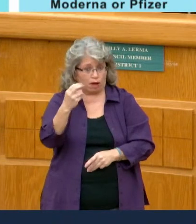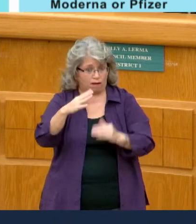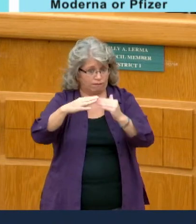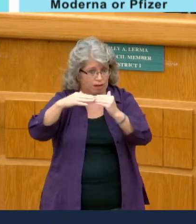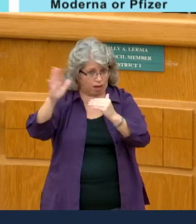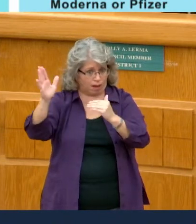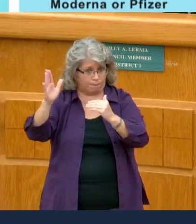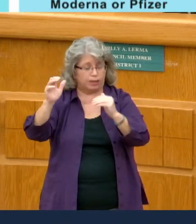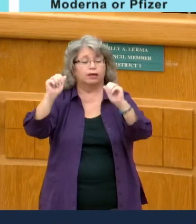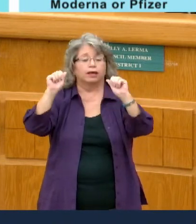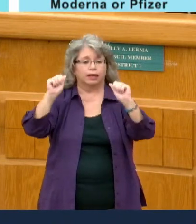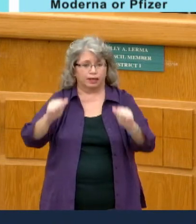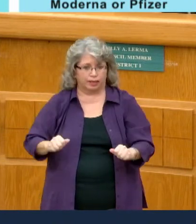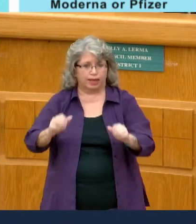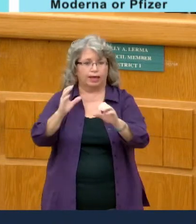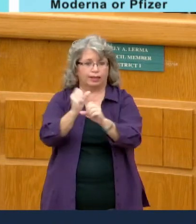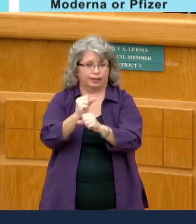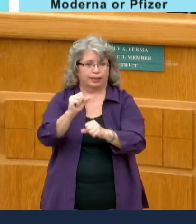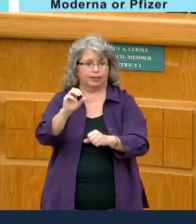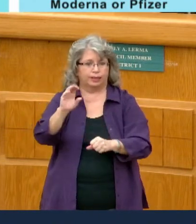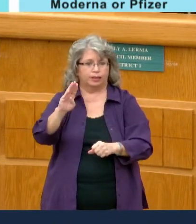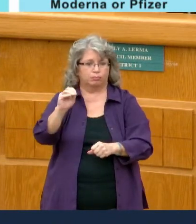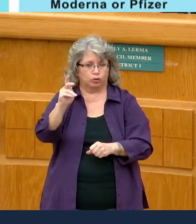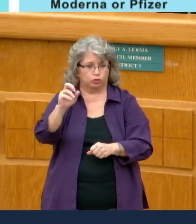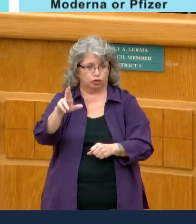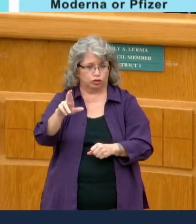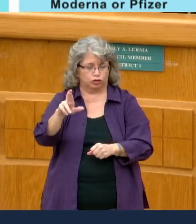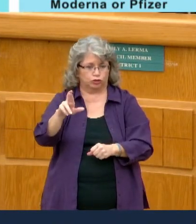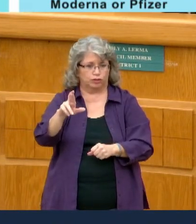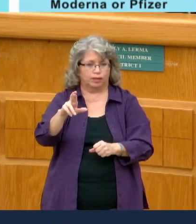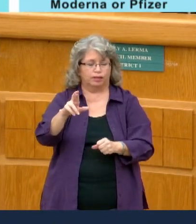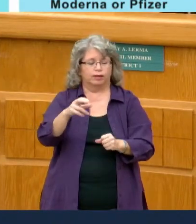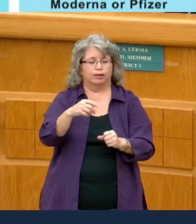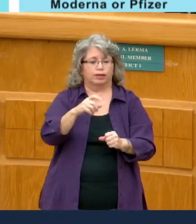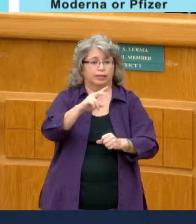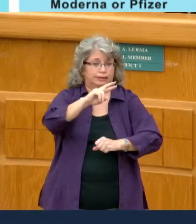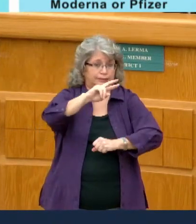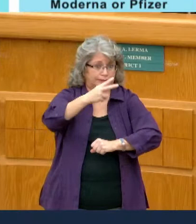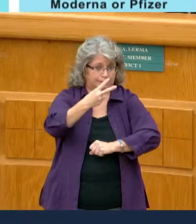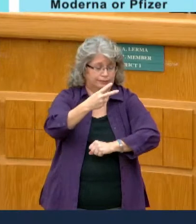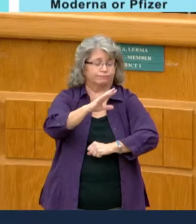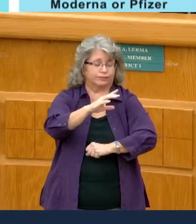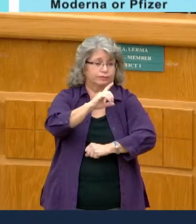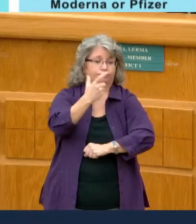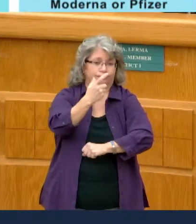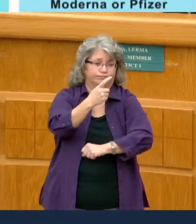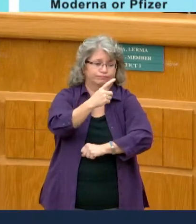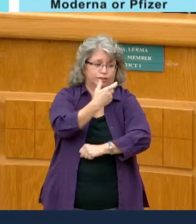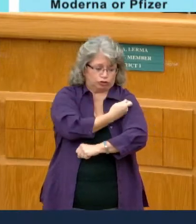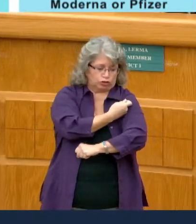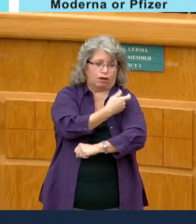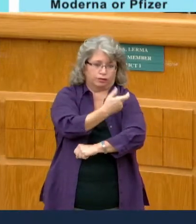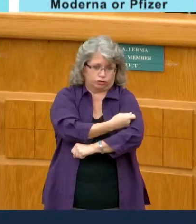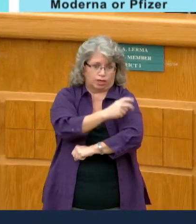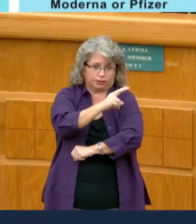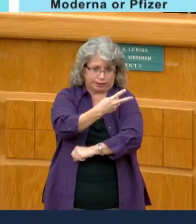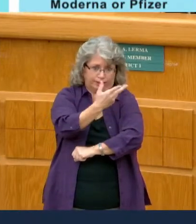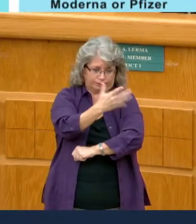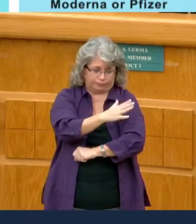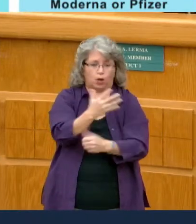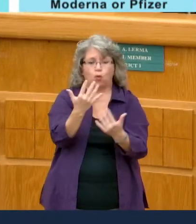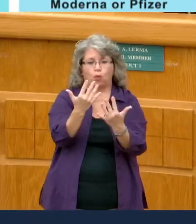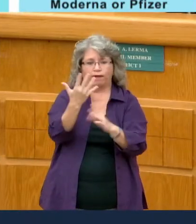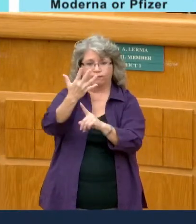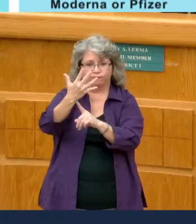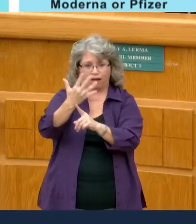booster. So 12 years and older, 5 months after your second mRNA. 18 years and older, same thing, 5 months after your